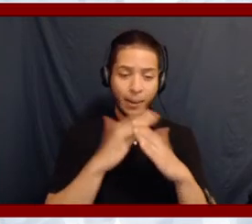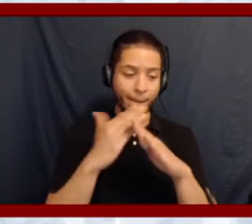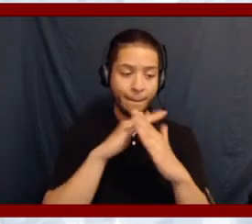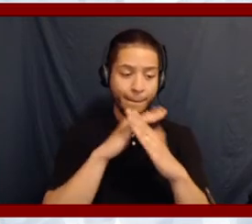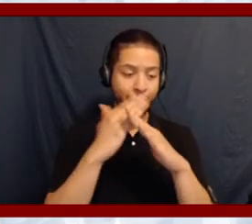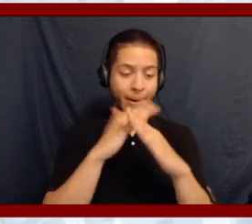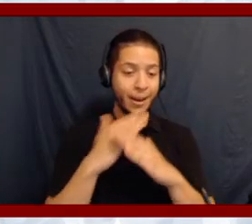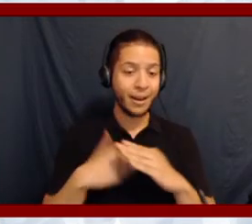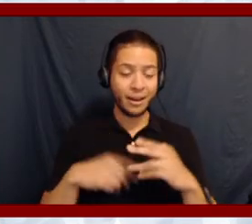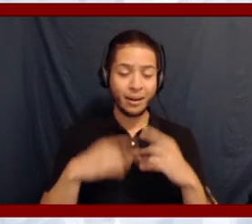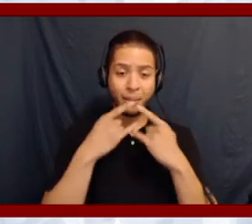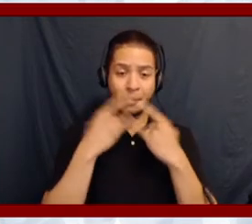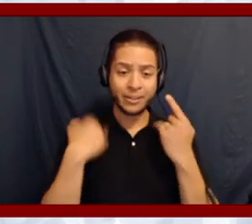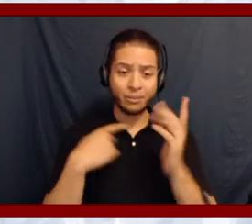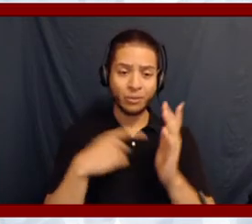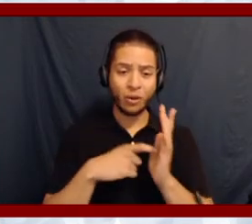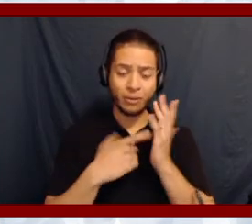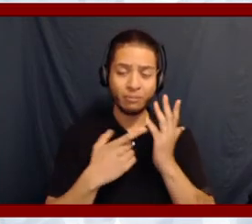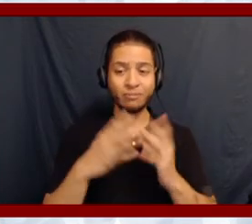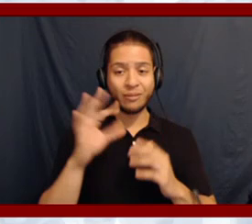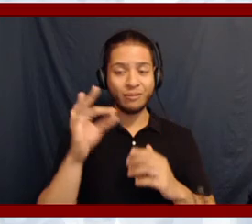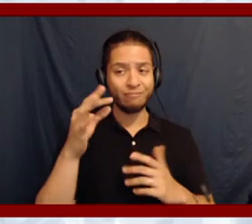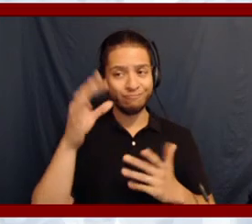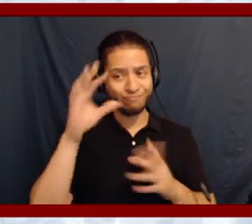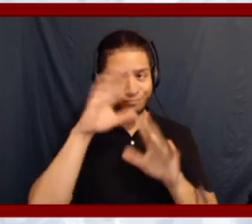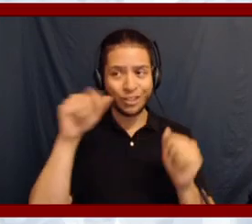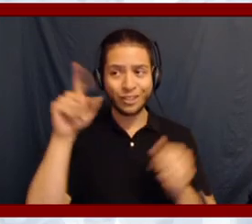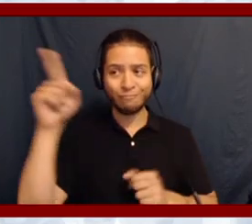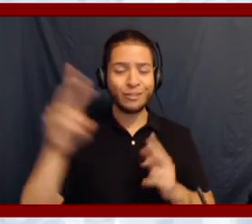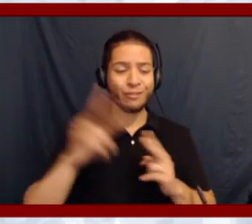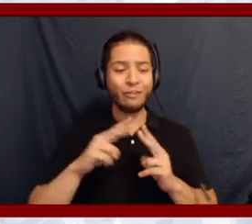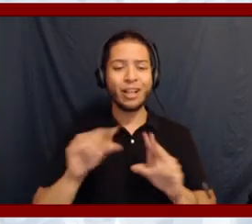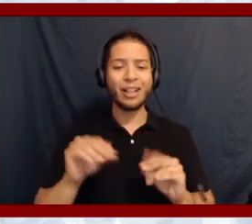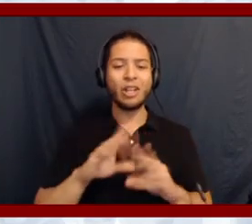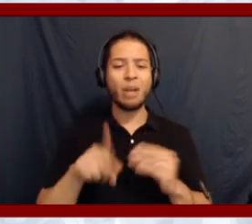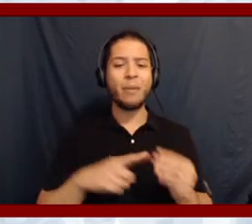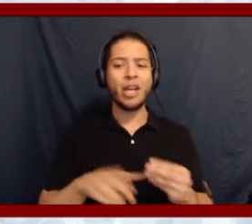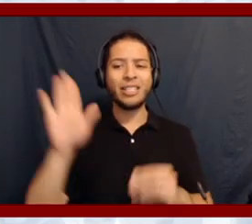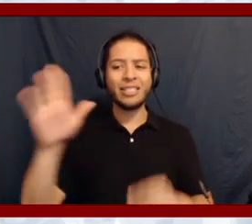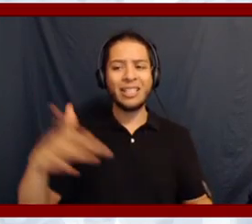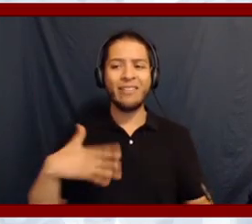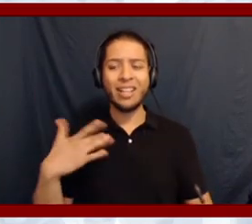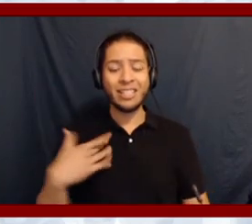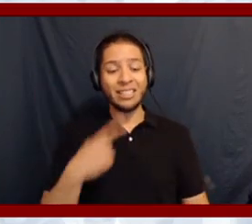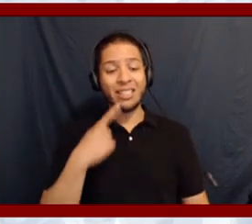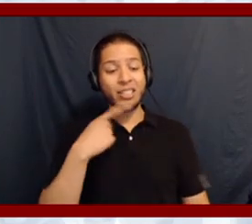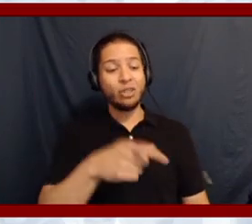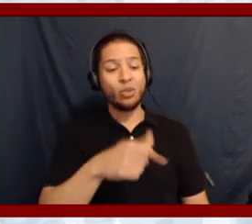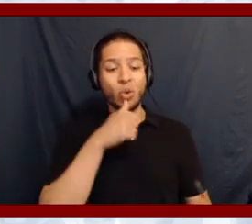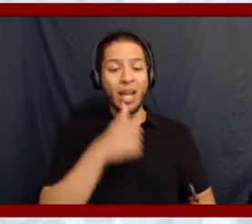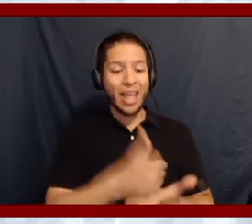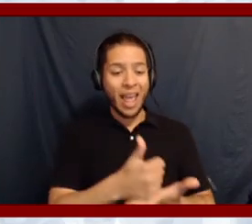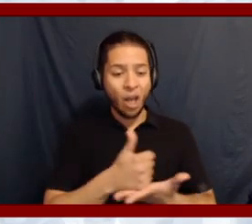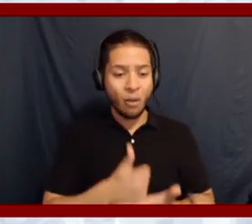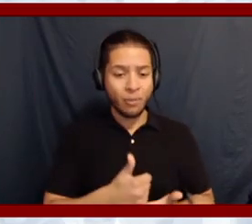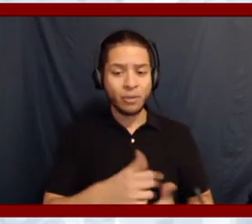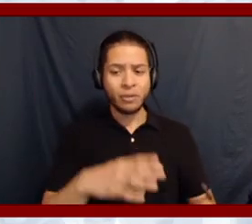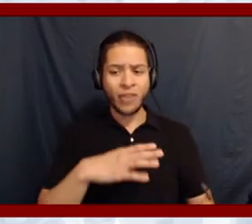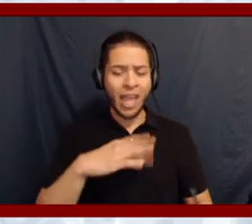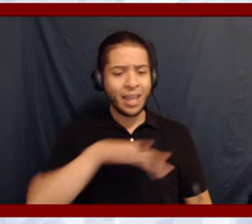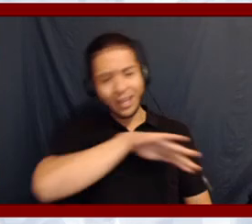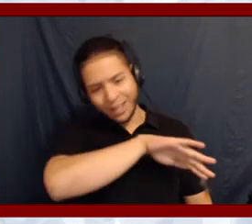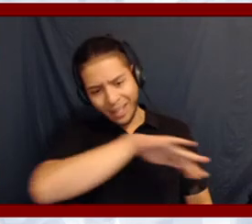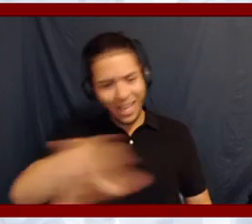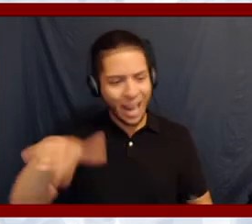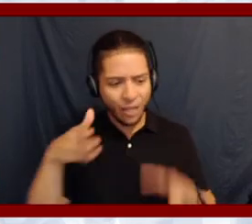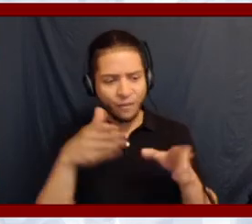mask mandate. The president has been very, very clear about that. He says, if you're not going to help us with this, just get out of the way. And that's what I really